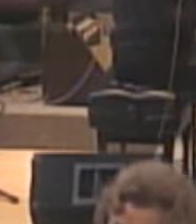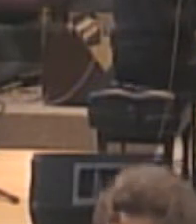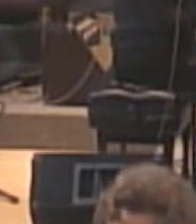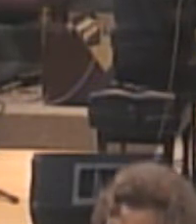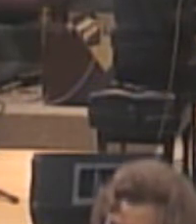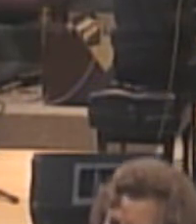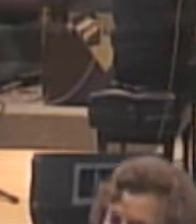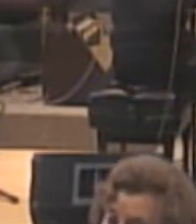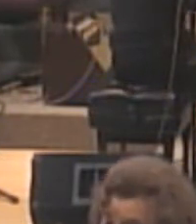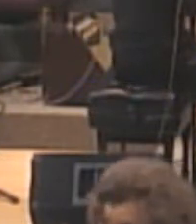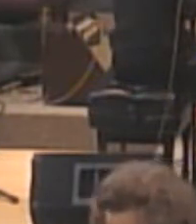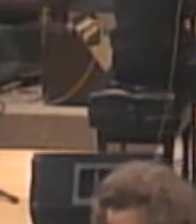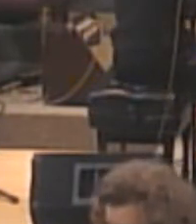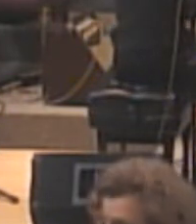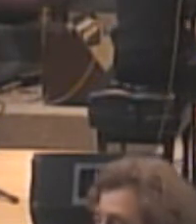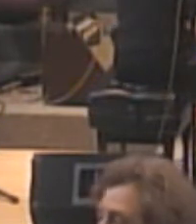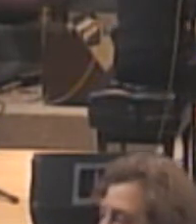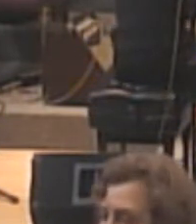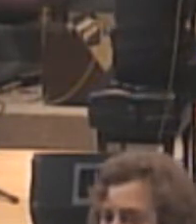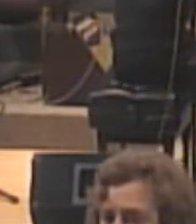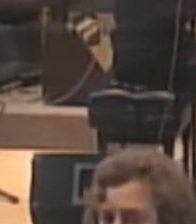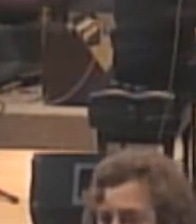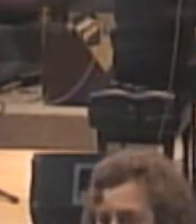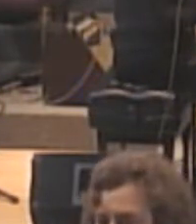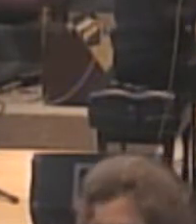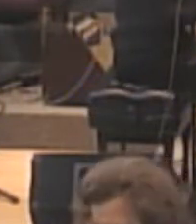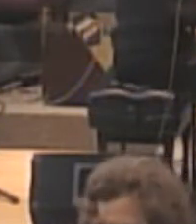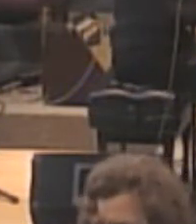bright, a sunshiny day.